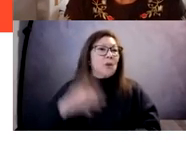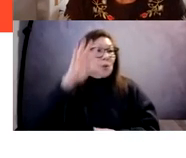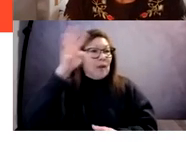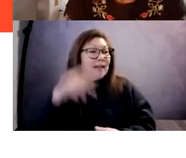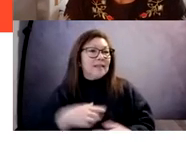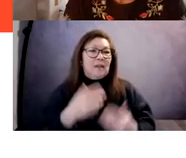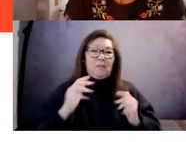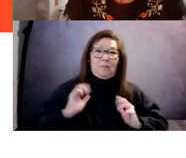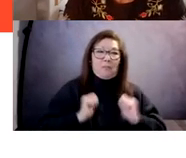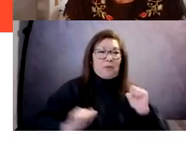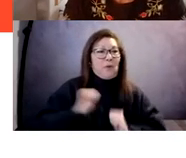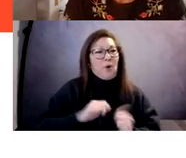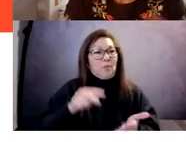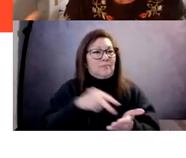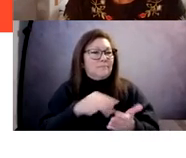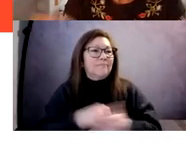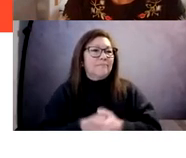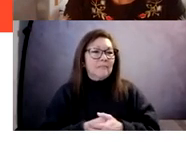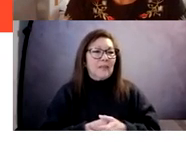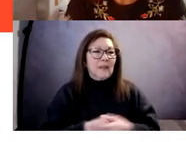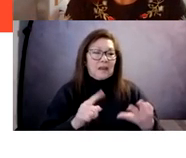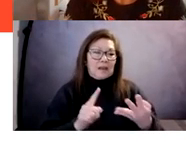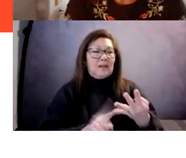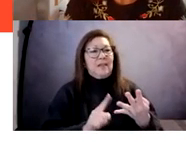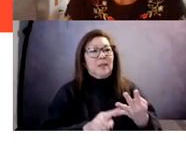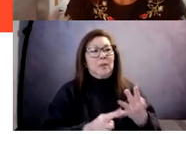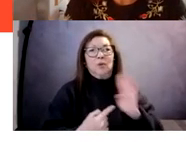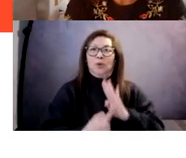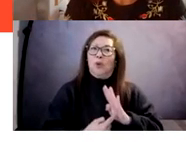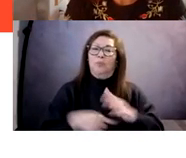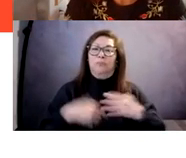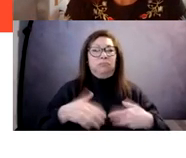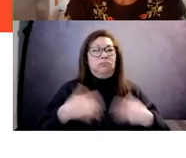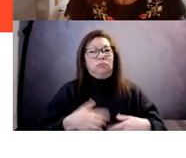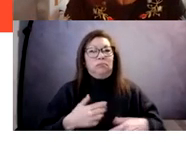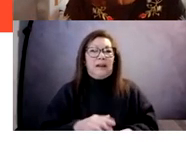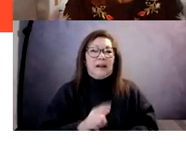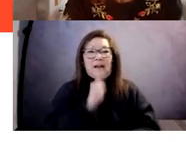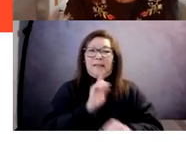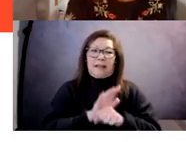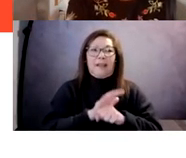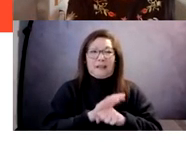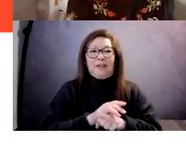work, and someone who exhibits outstanding promise.